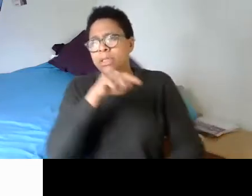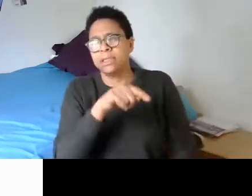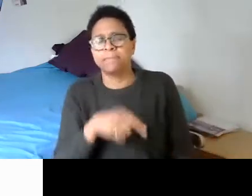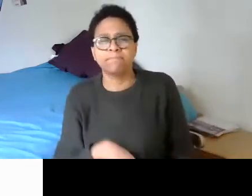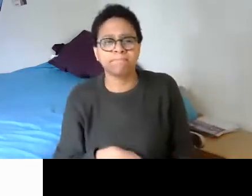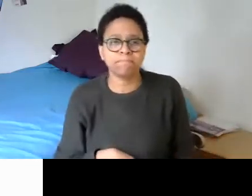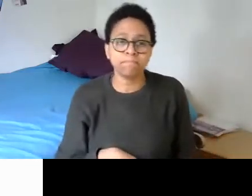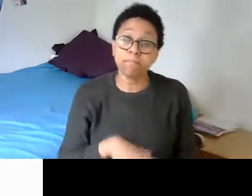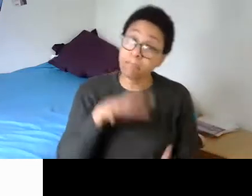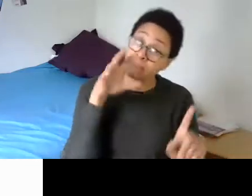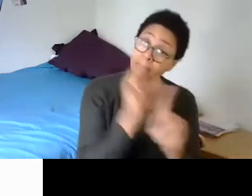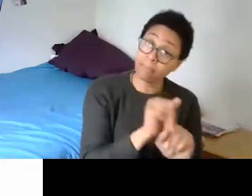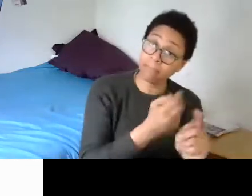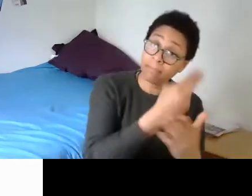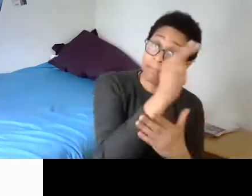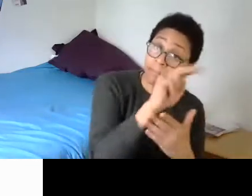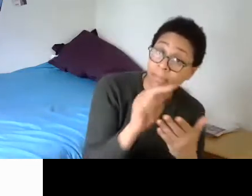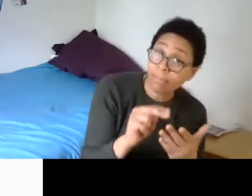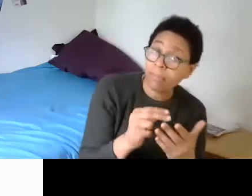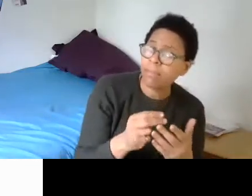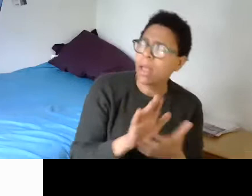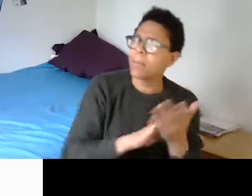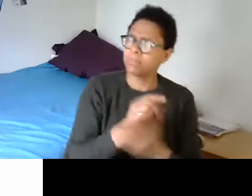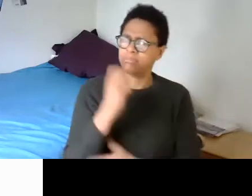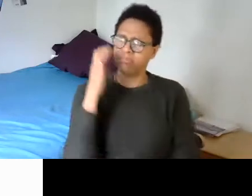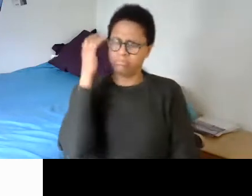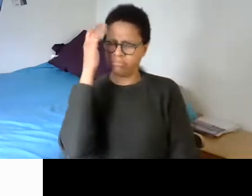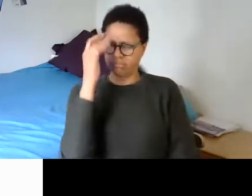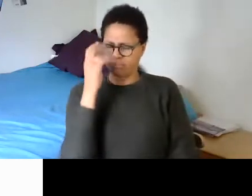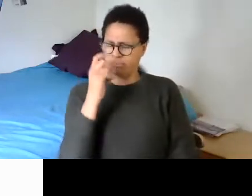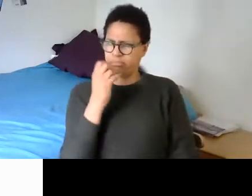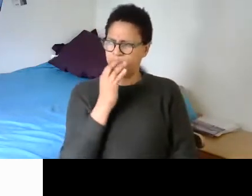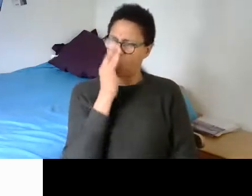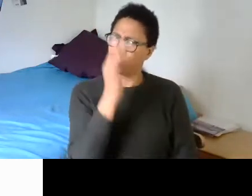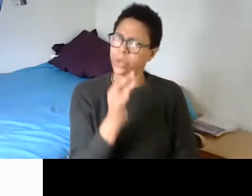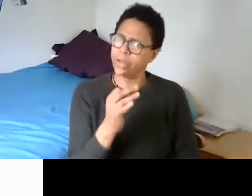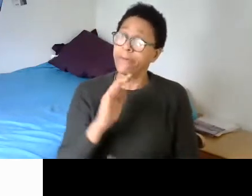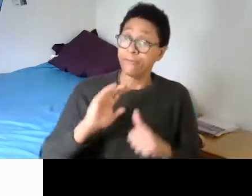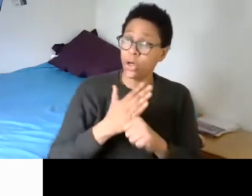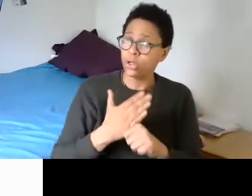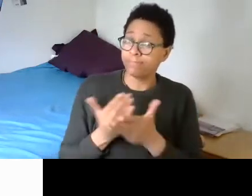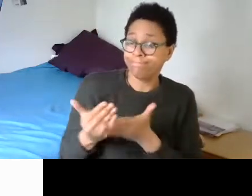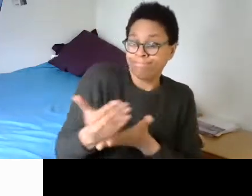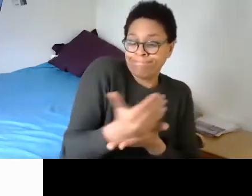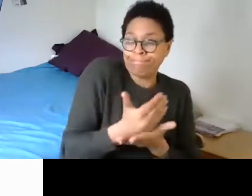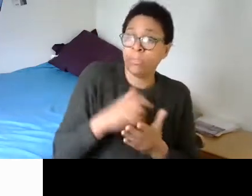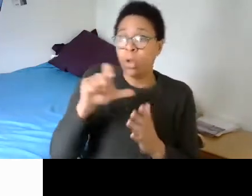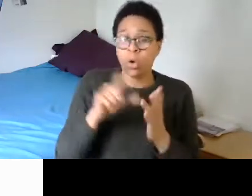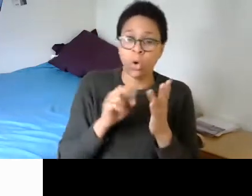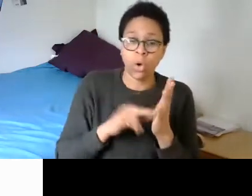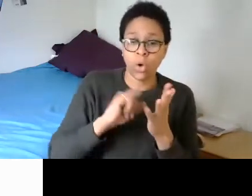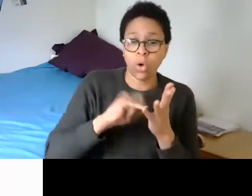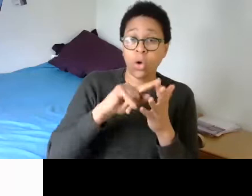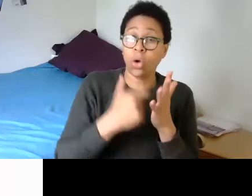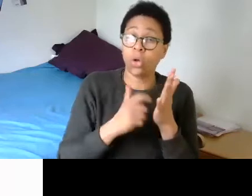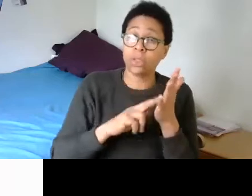Finding this painting raises a couple of issues. First of all, conservation. Before we came across it during the inventory, there was